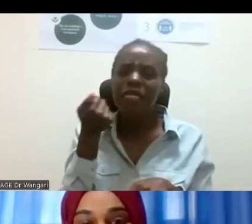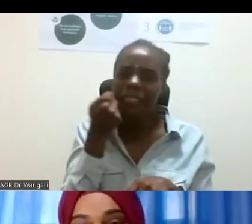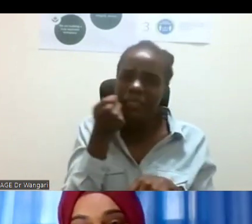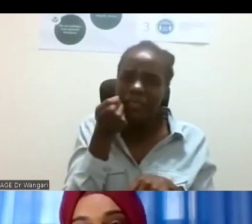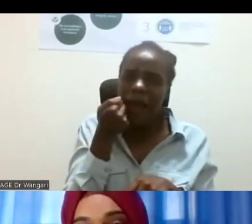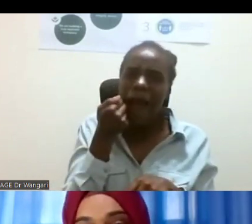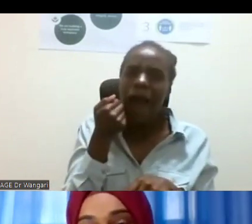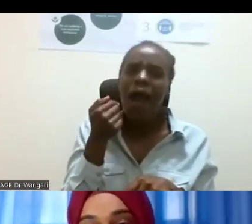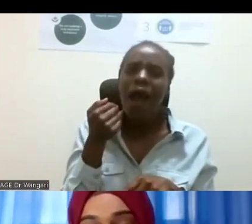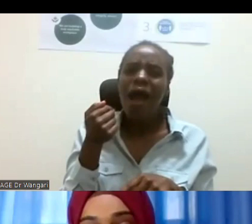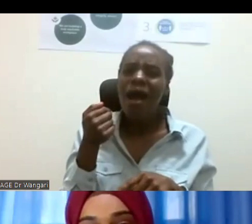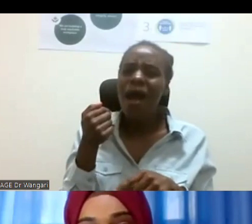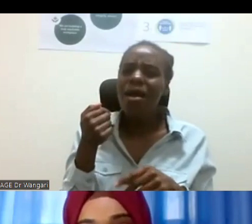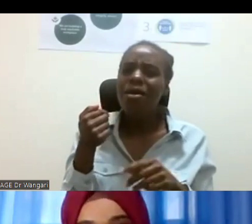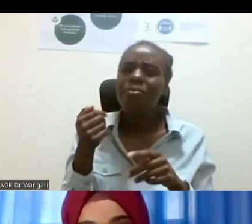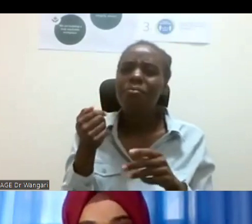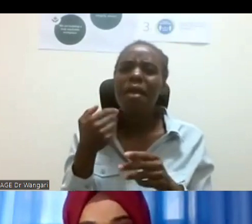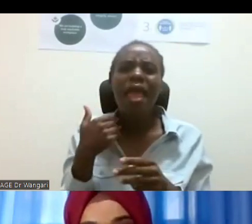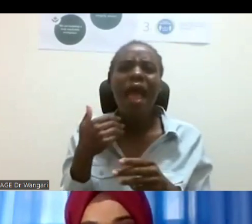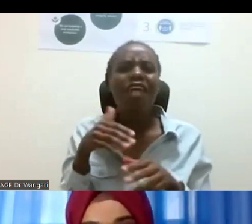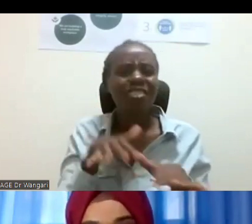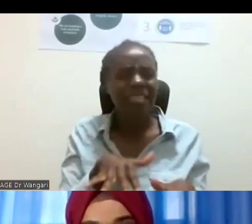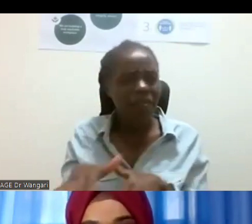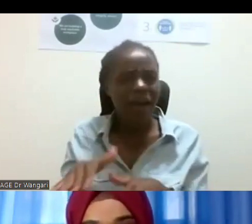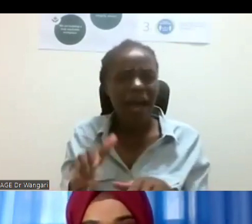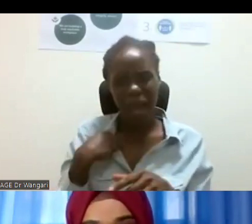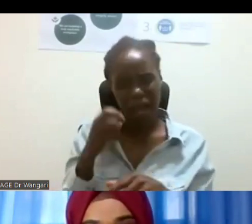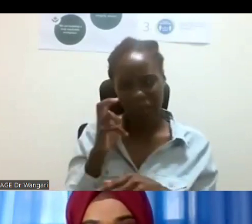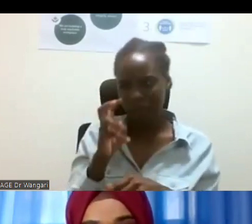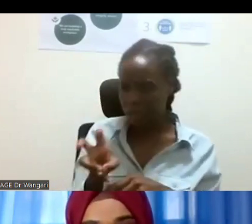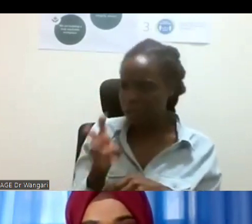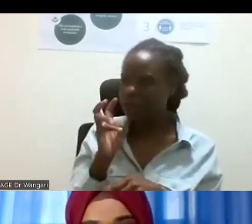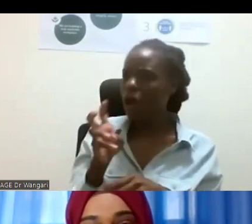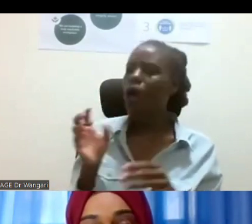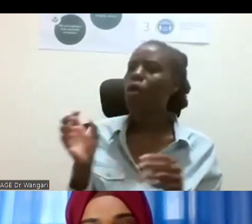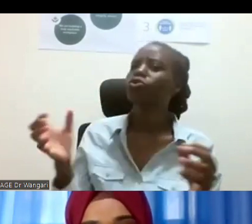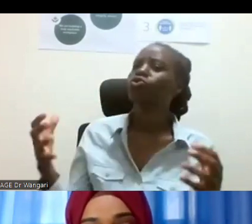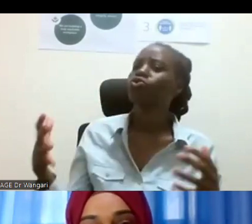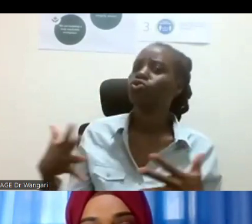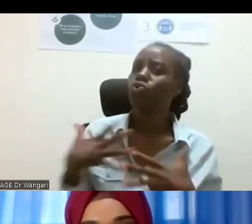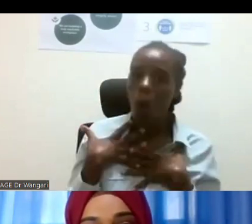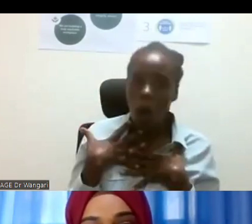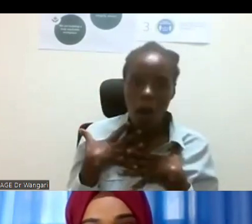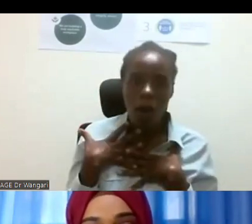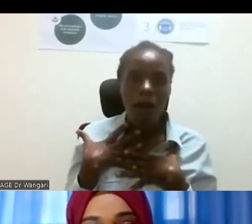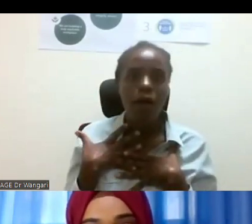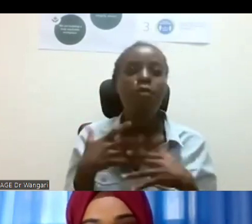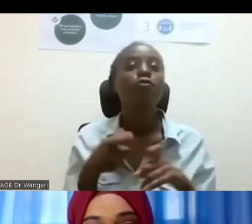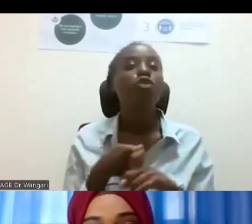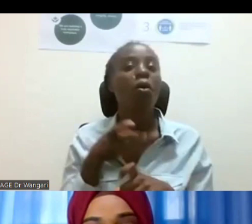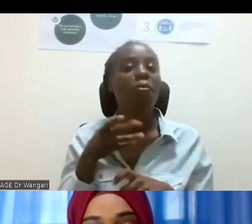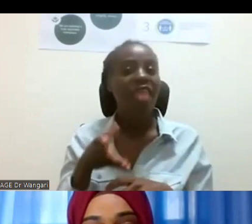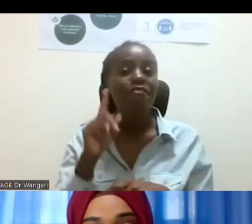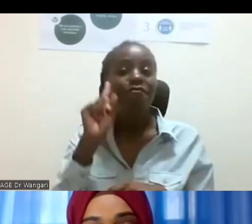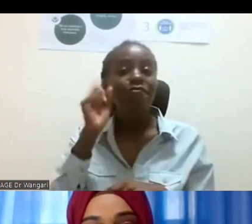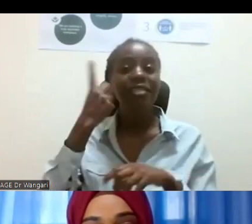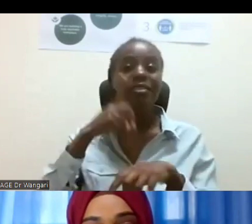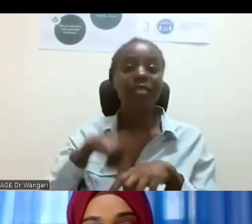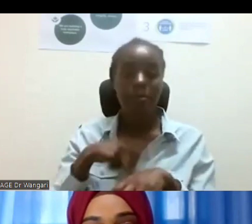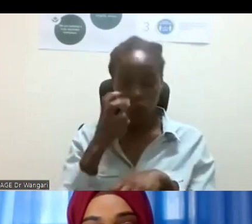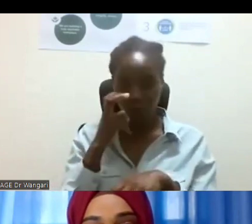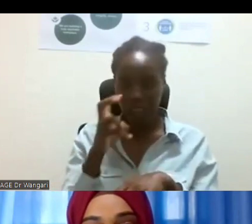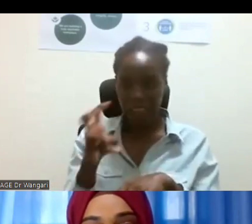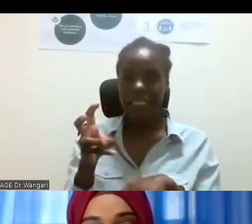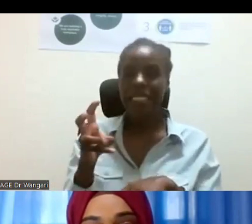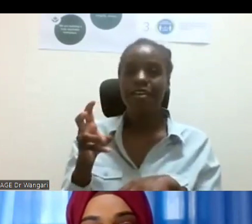suffering because of she had undergone FGM. And that's when it caught my attention. And that was the first time I had seen a victim